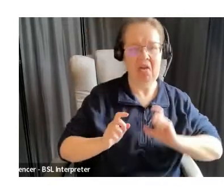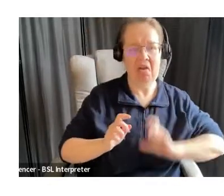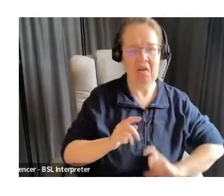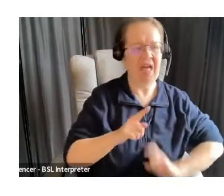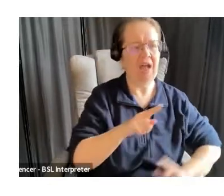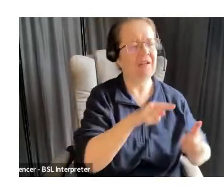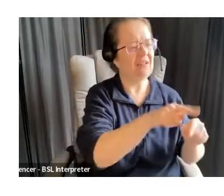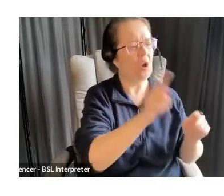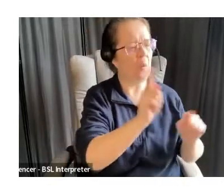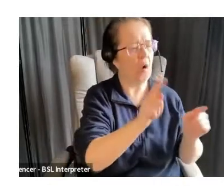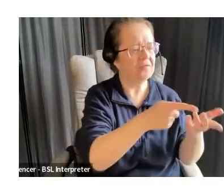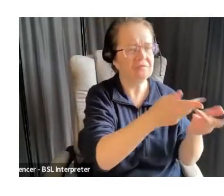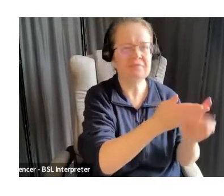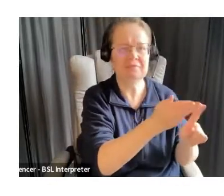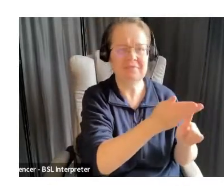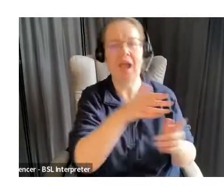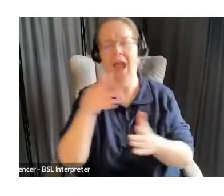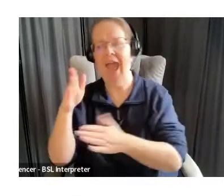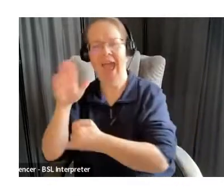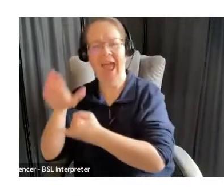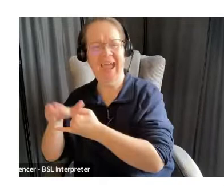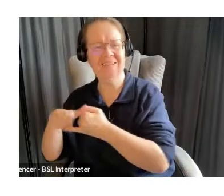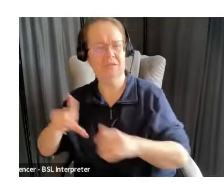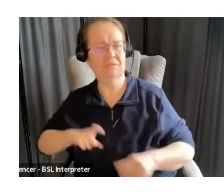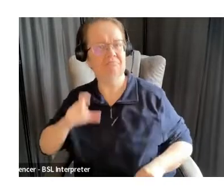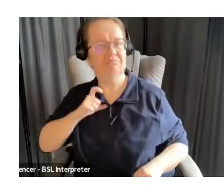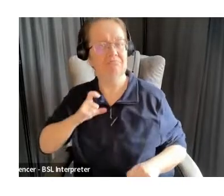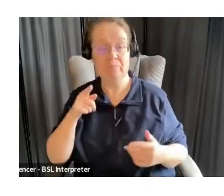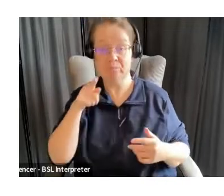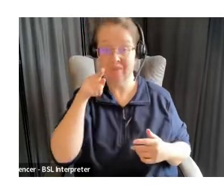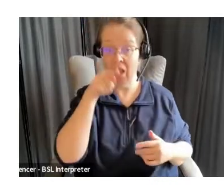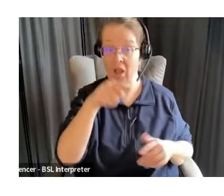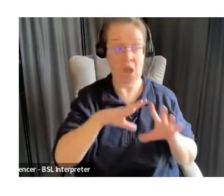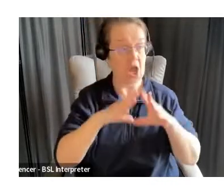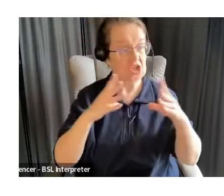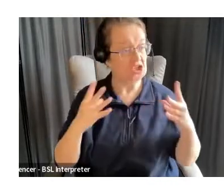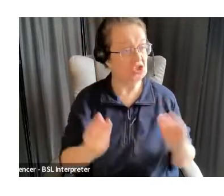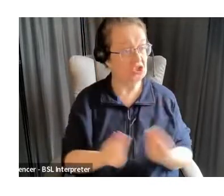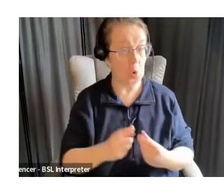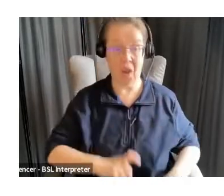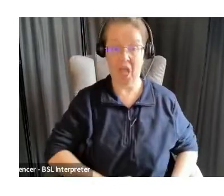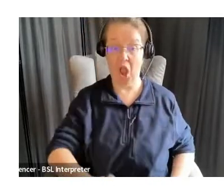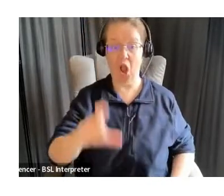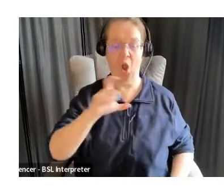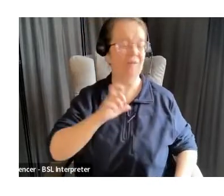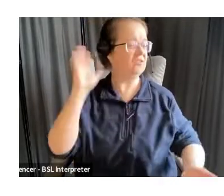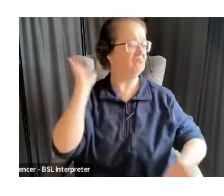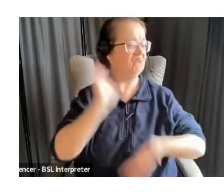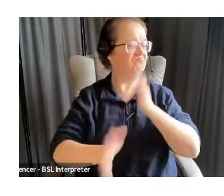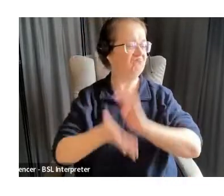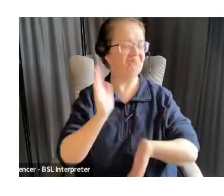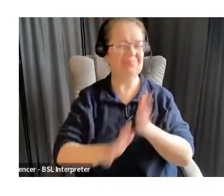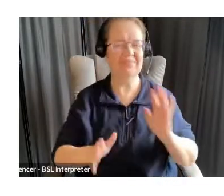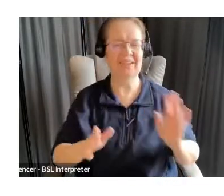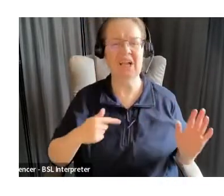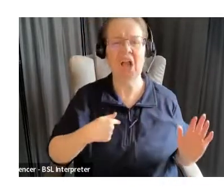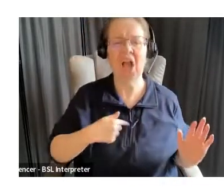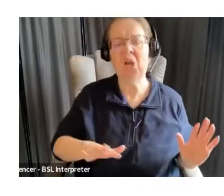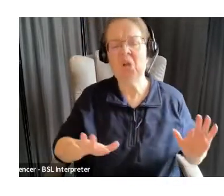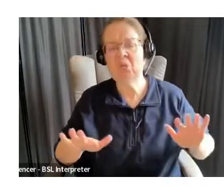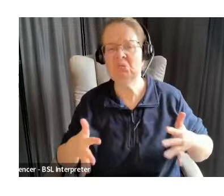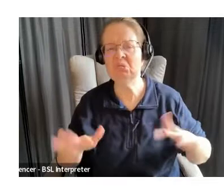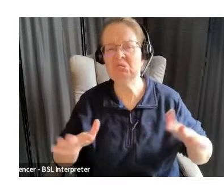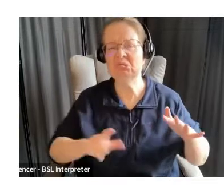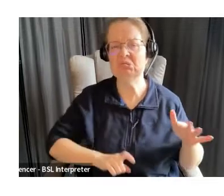poll. Absolutely. So are you totally confident? You feel you can nail it. Not very confident,